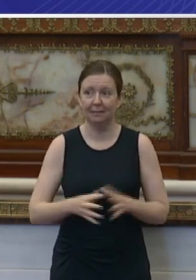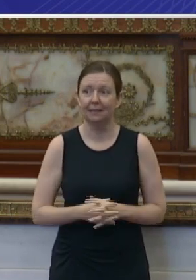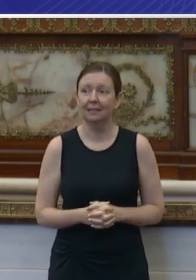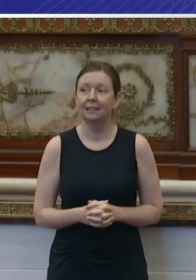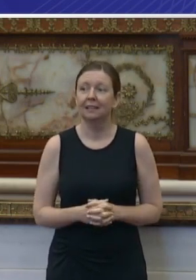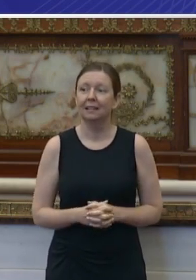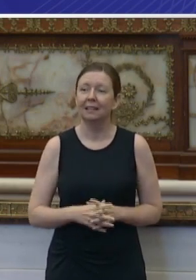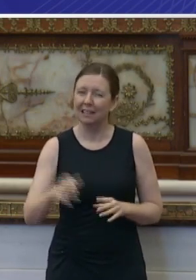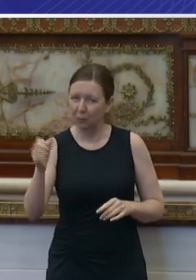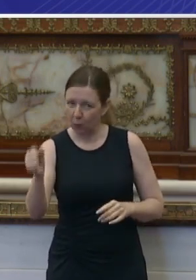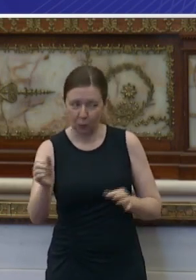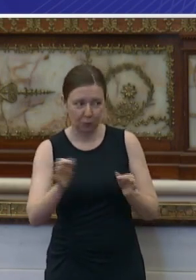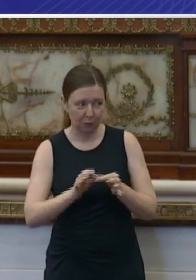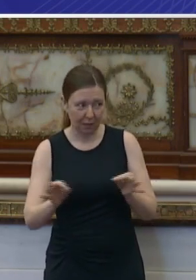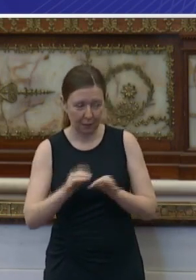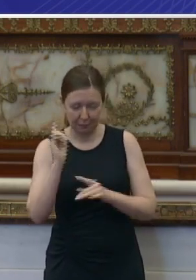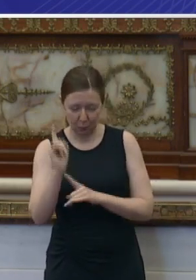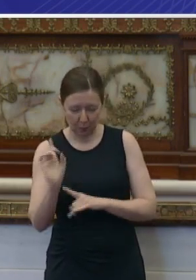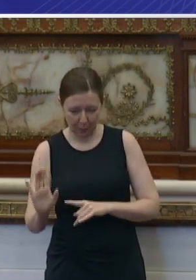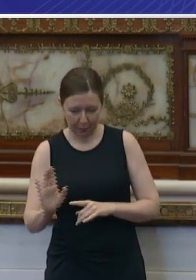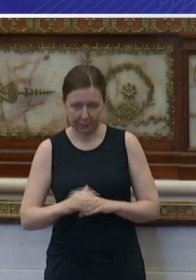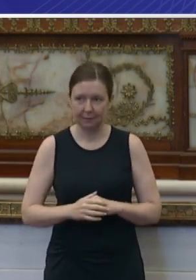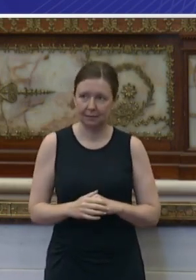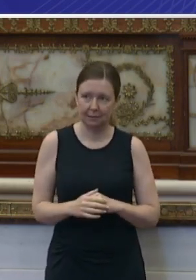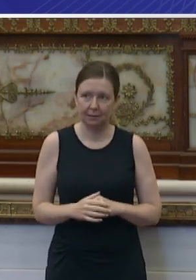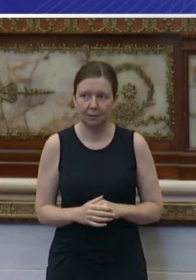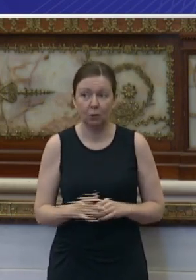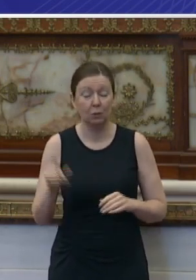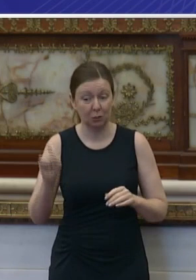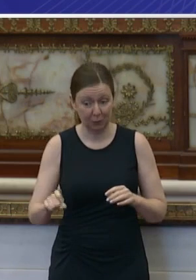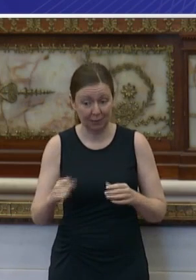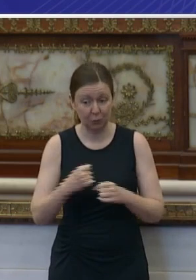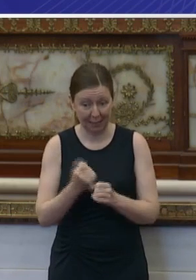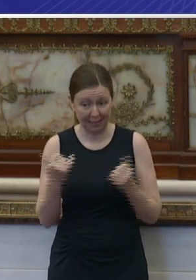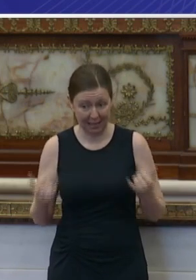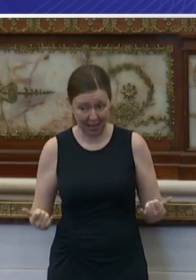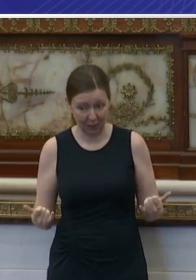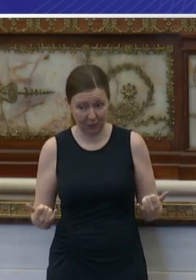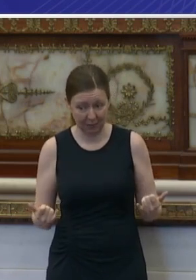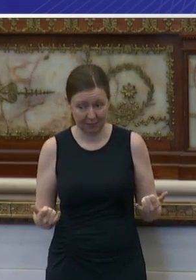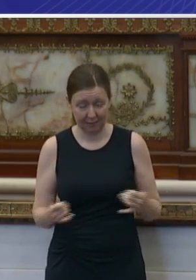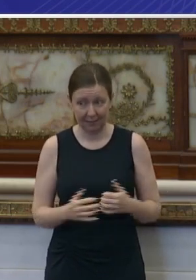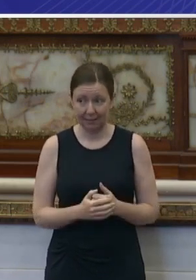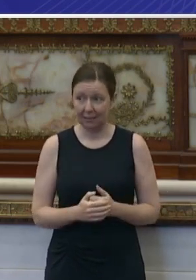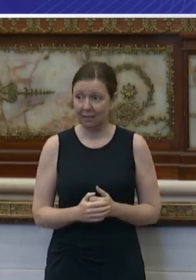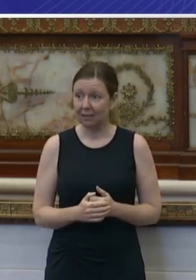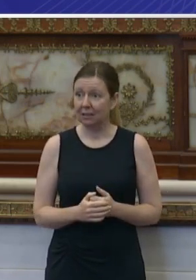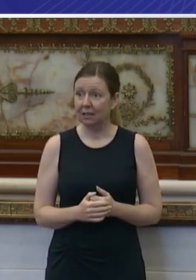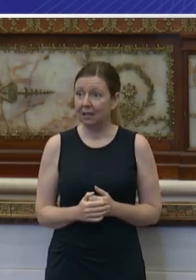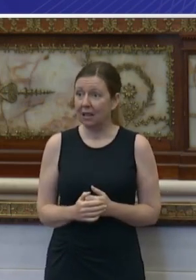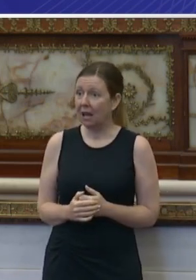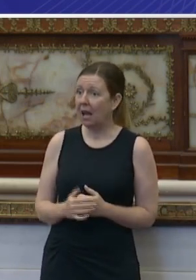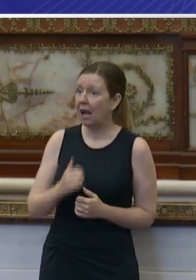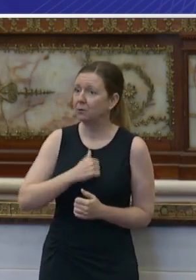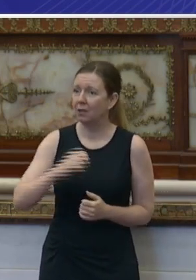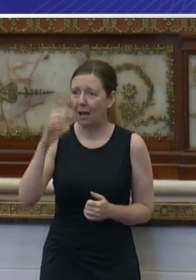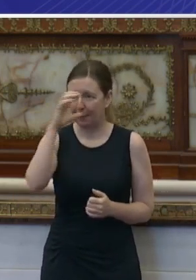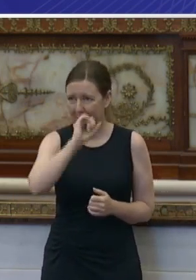Can you hold your comment just for a moment? Am I holding for, or did you need to make it now, or? I'm sorry, I missed